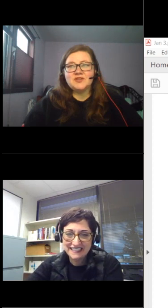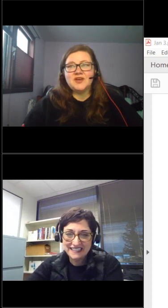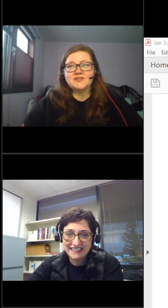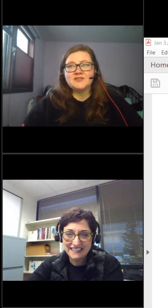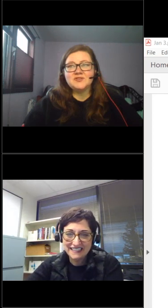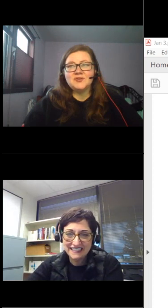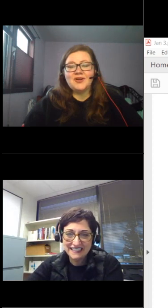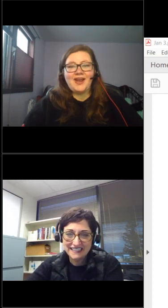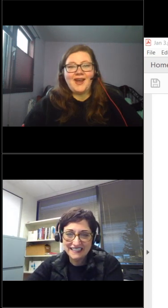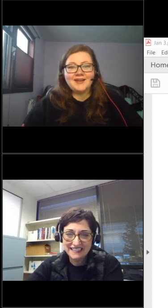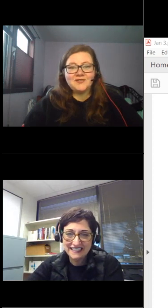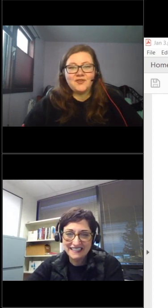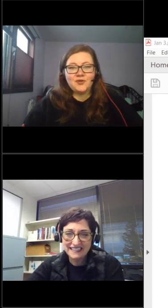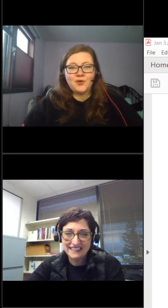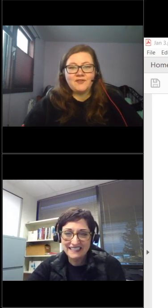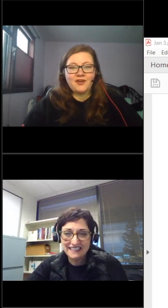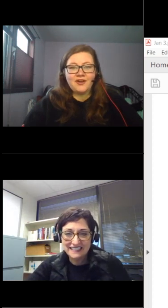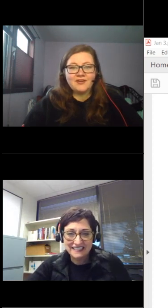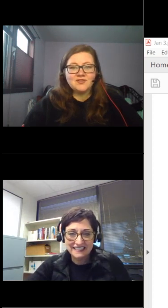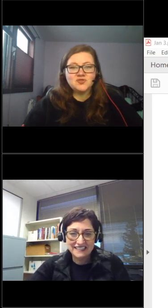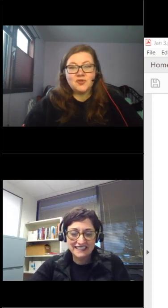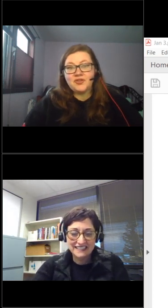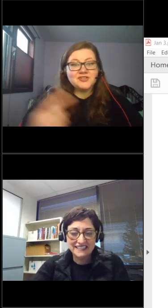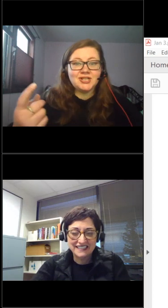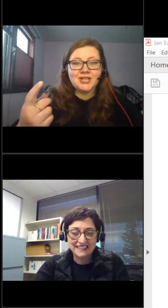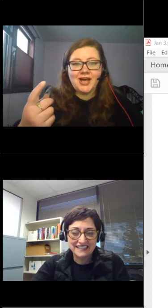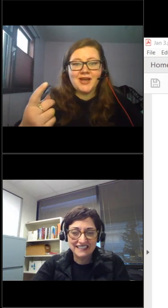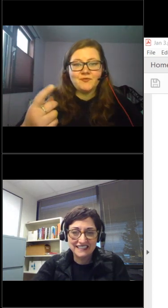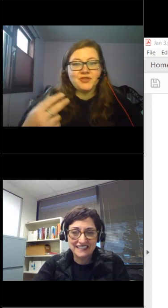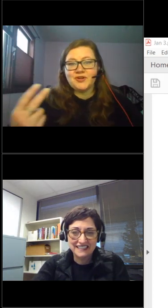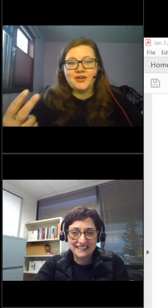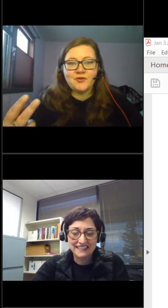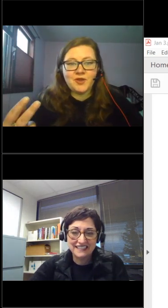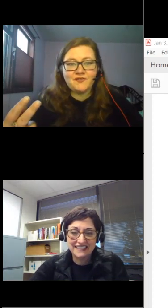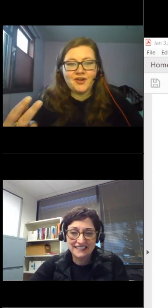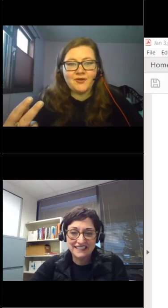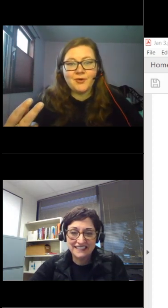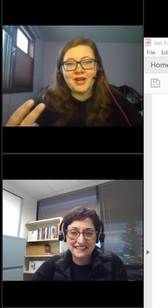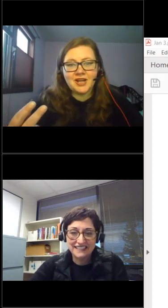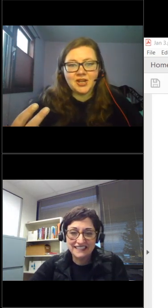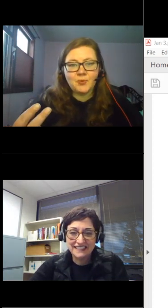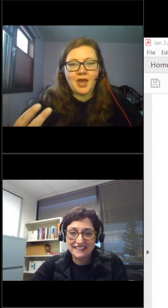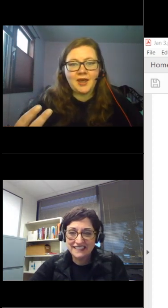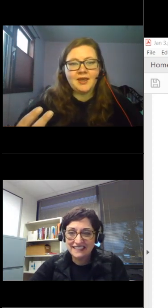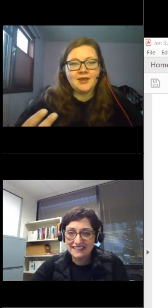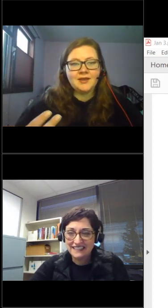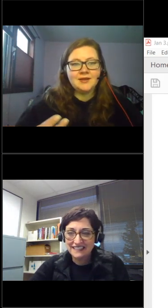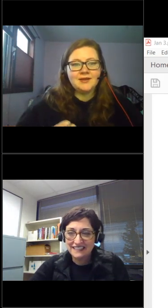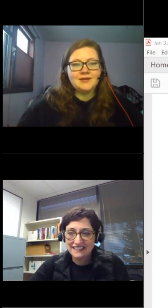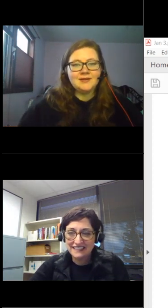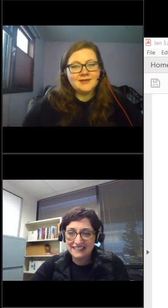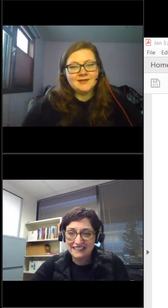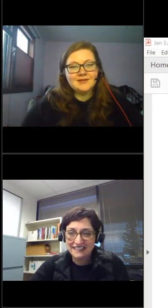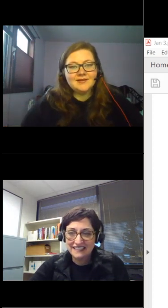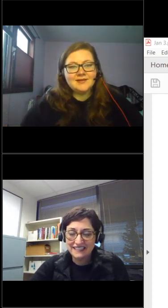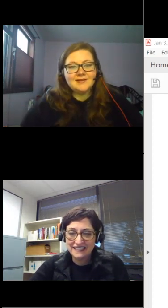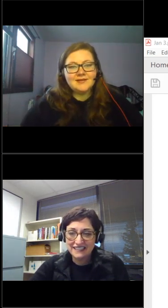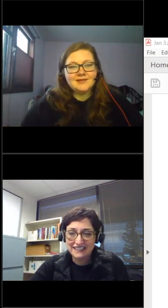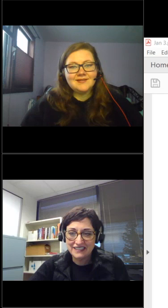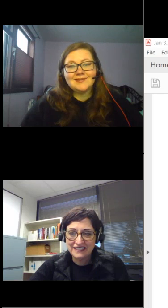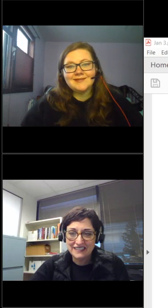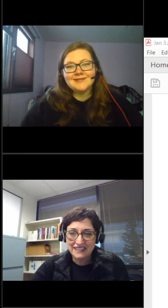somebody that's no longer active on waiver? So they're still alive, but they're not on waiver. Would I need to go back?